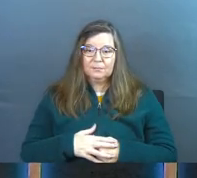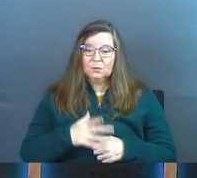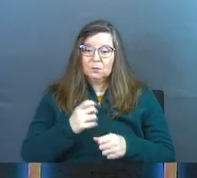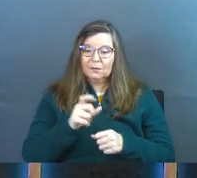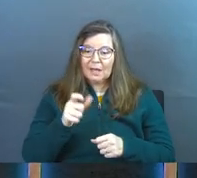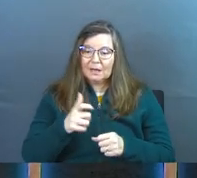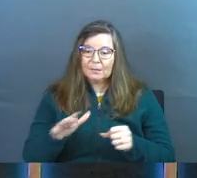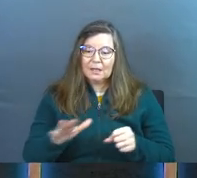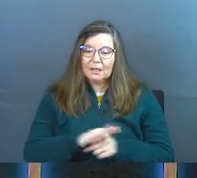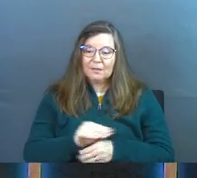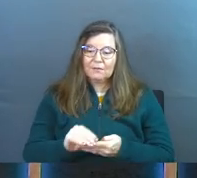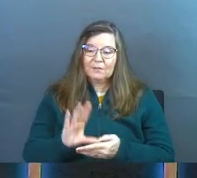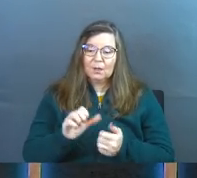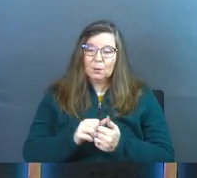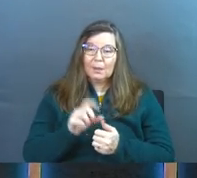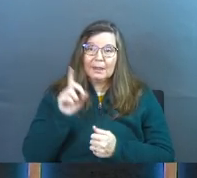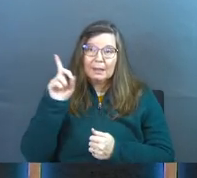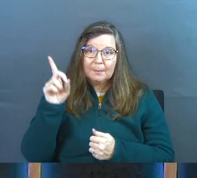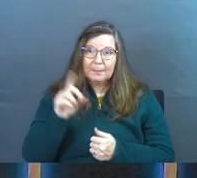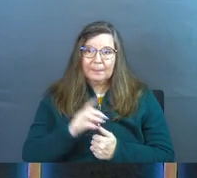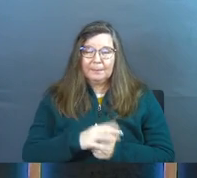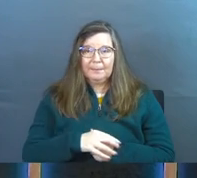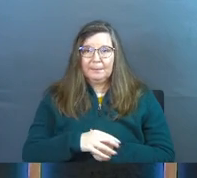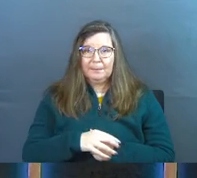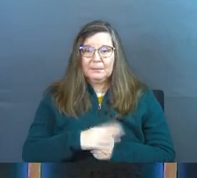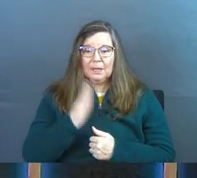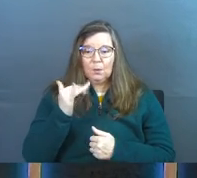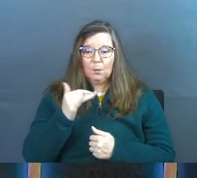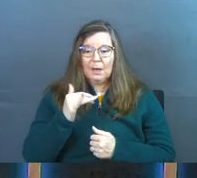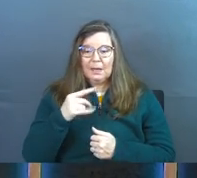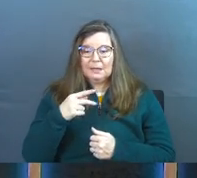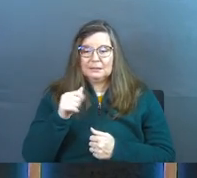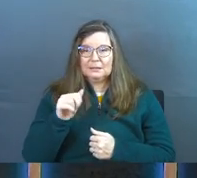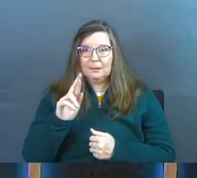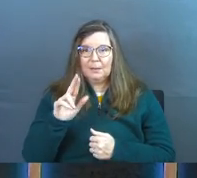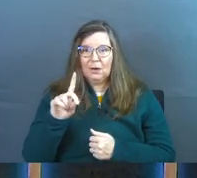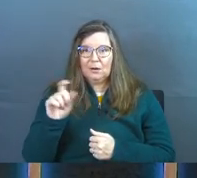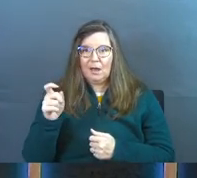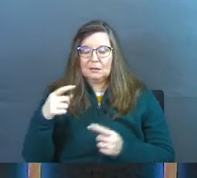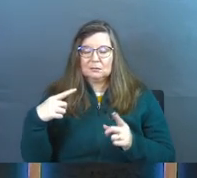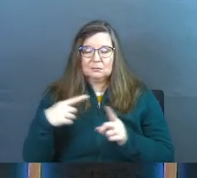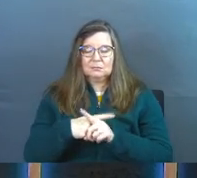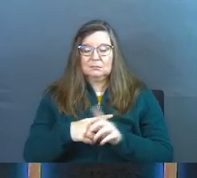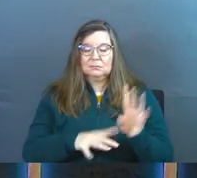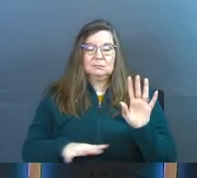You got to be filled with him. That's why it's a paradox.